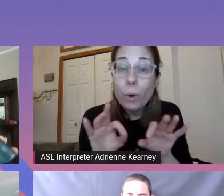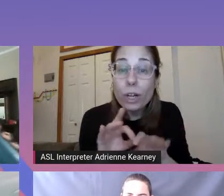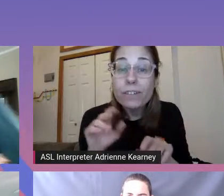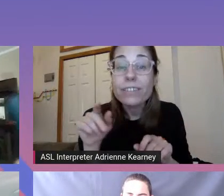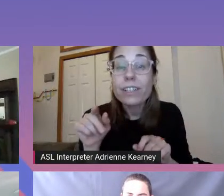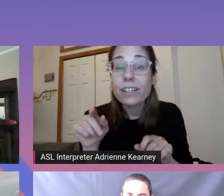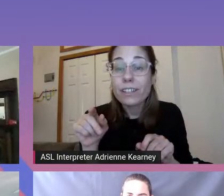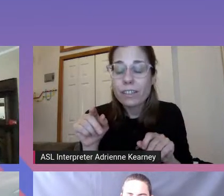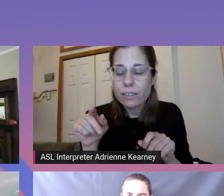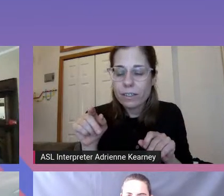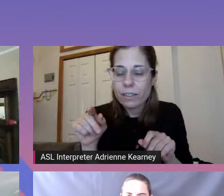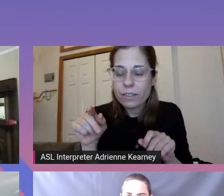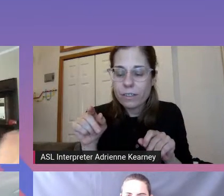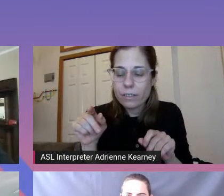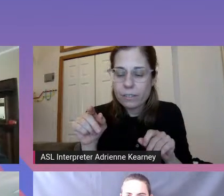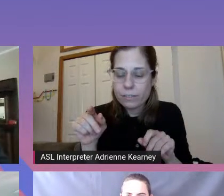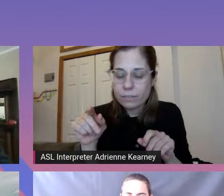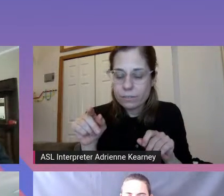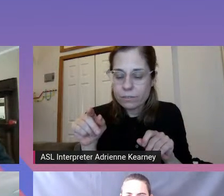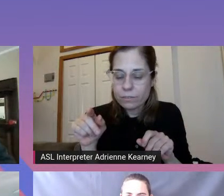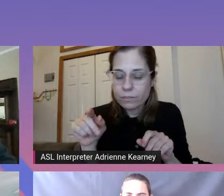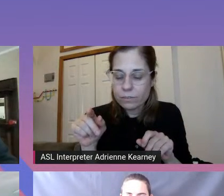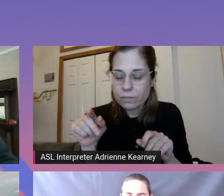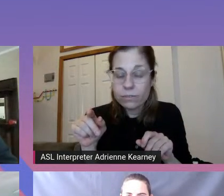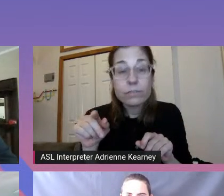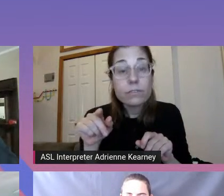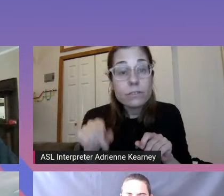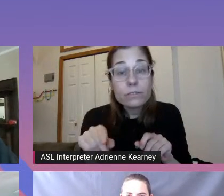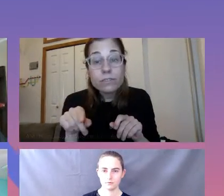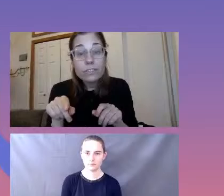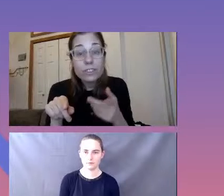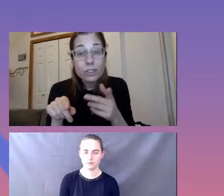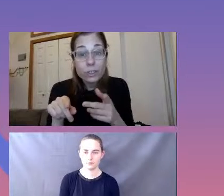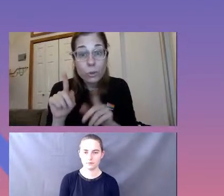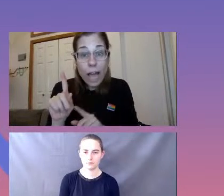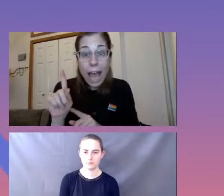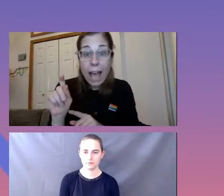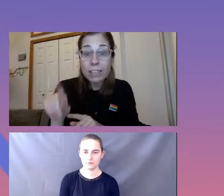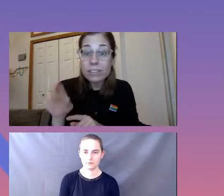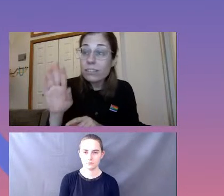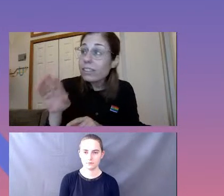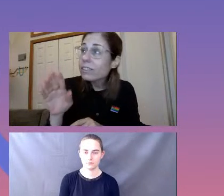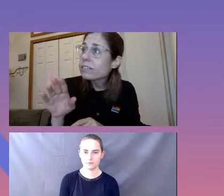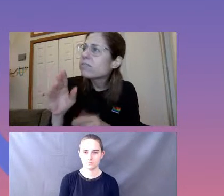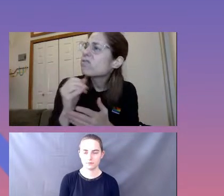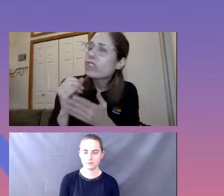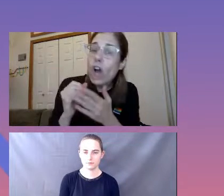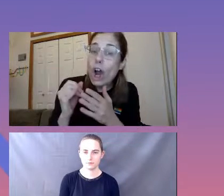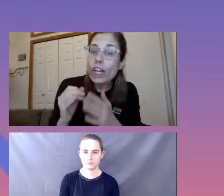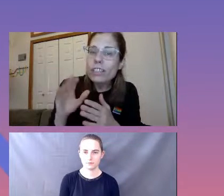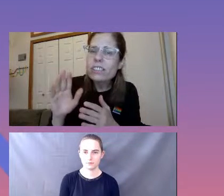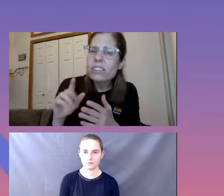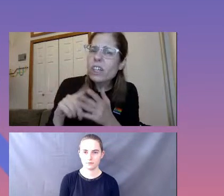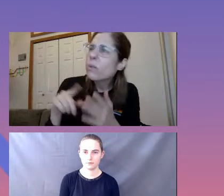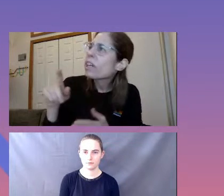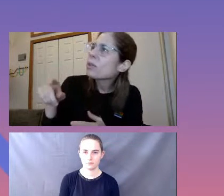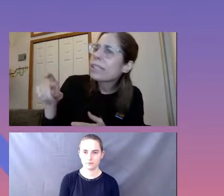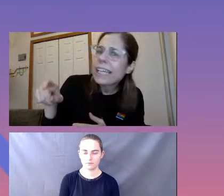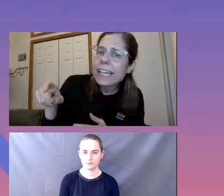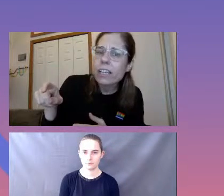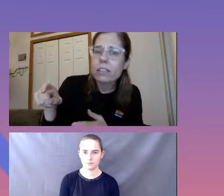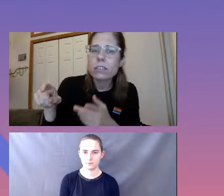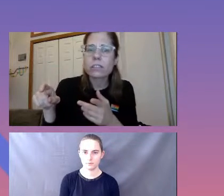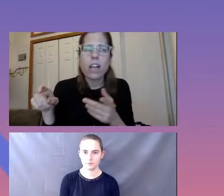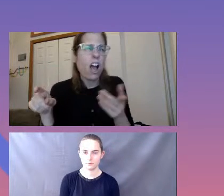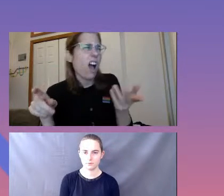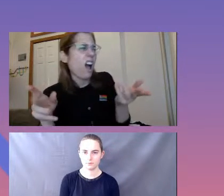that how when you ask sometimes the artist, well, what can I do for you? What do you need? And how folks sometimes they don't know what to say because